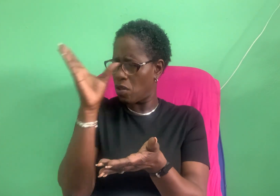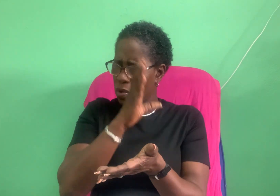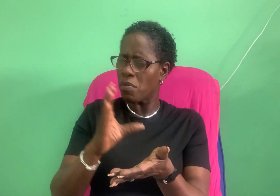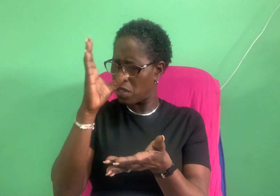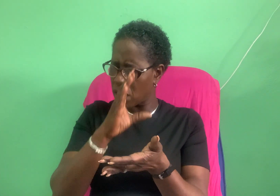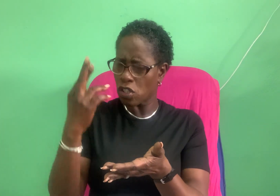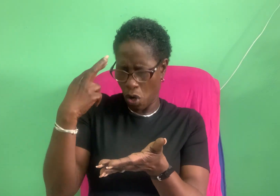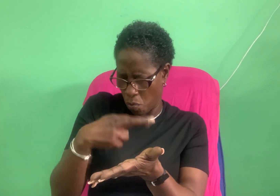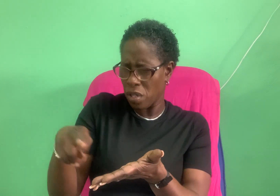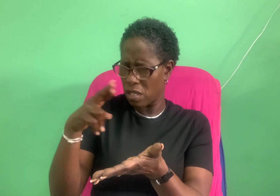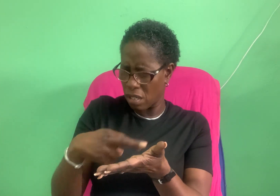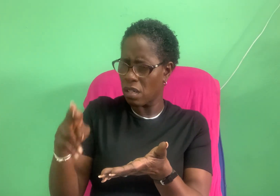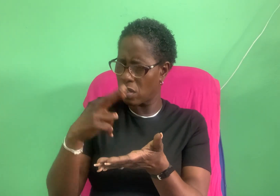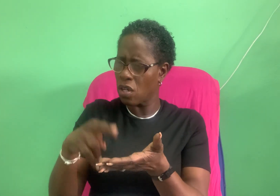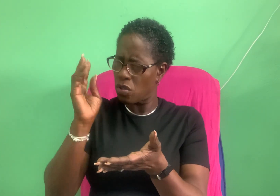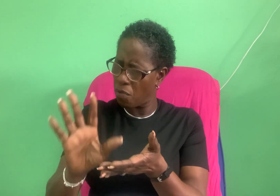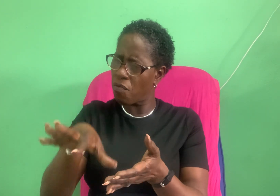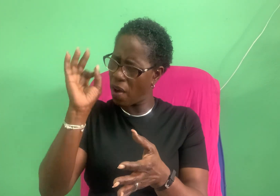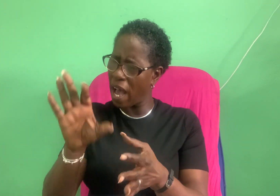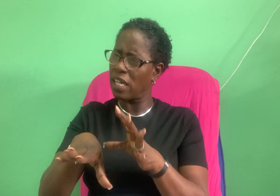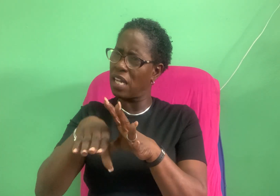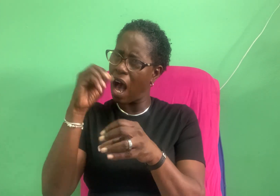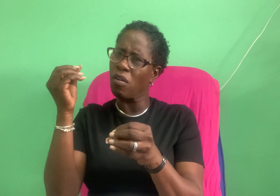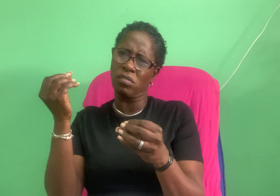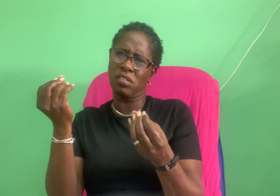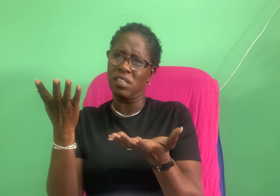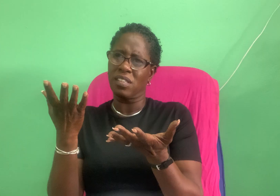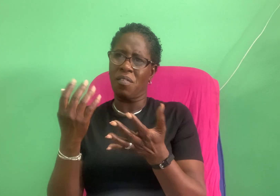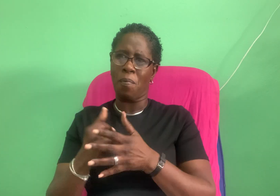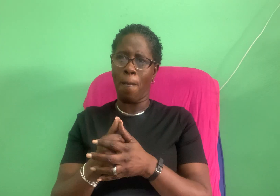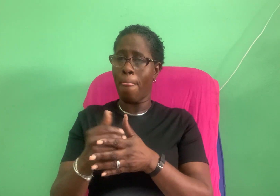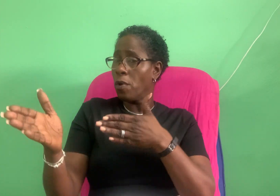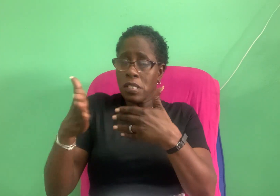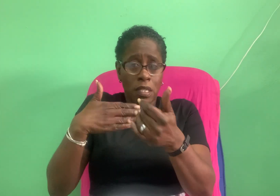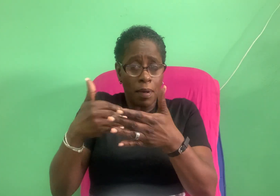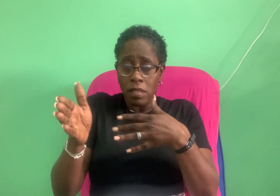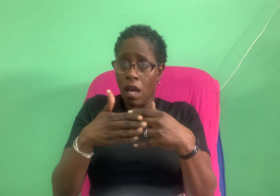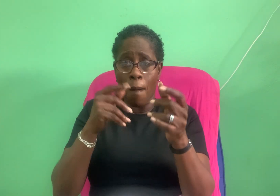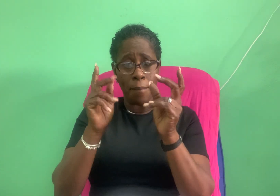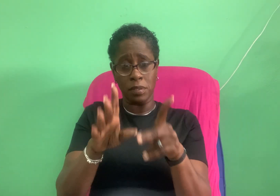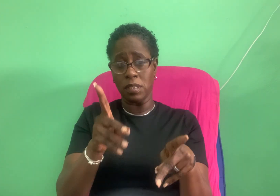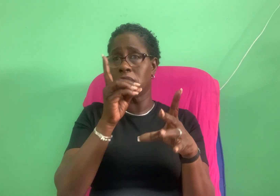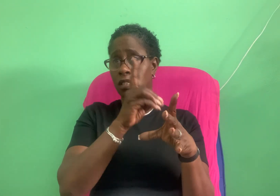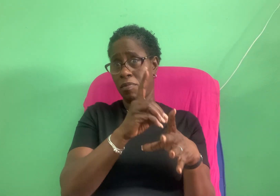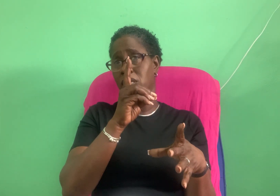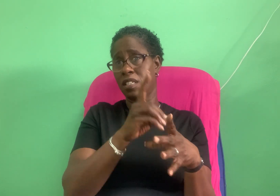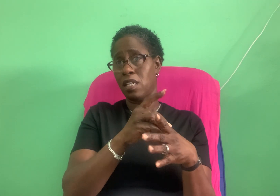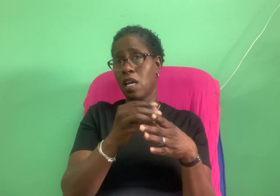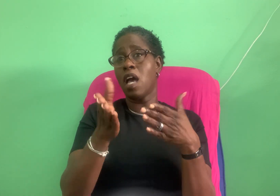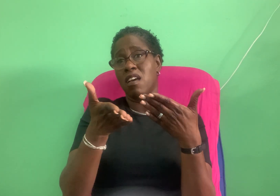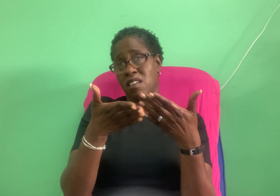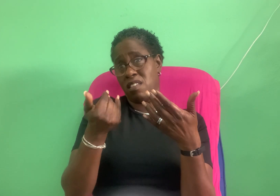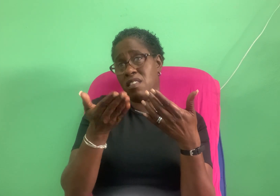that is available. And the other thing too is that this might be location dependent, right? So even if somebody with a disability is more likely to,